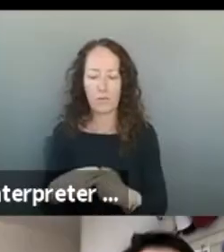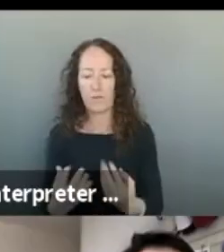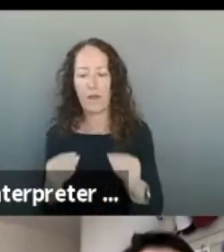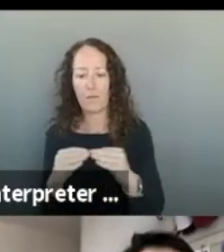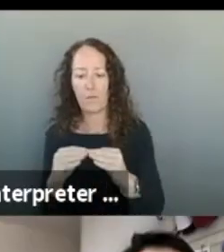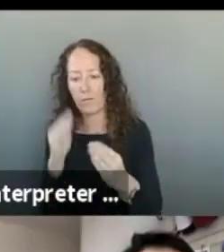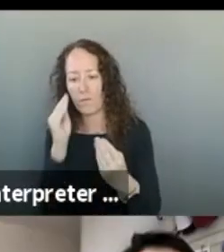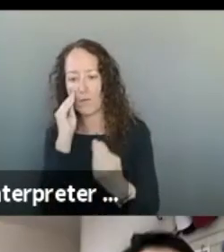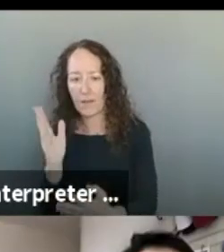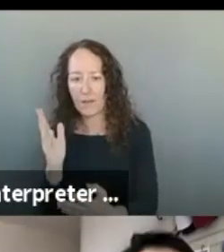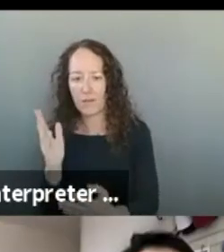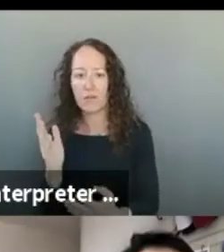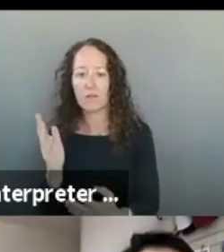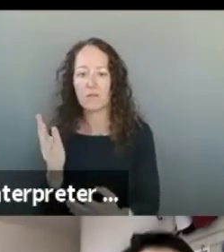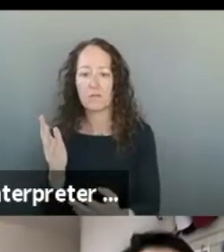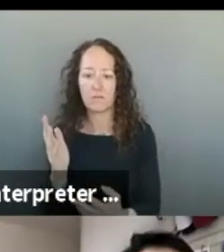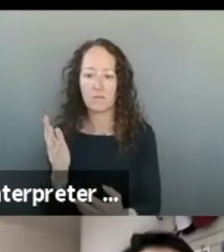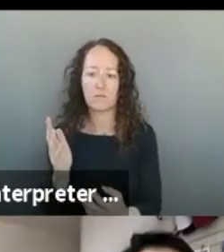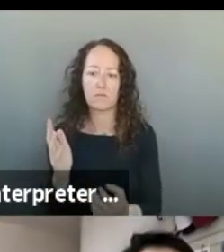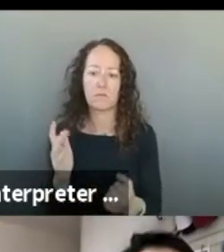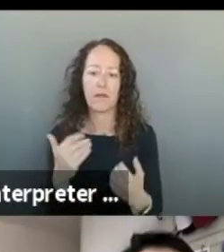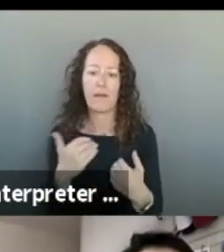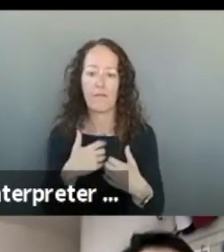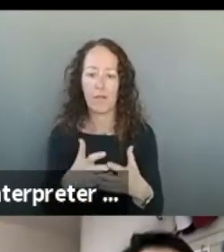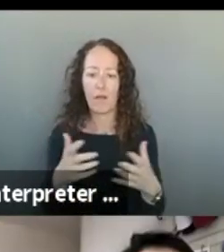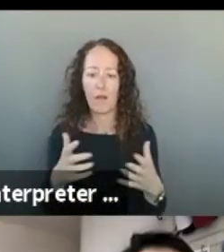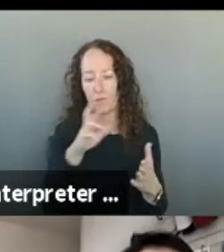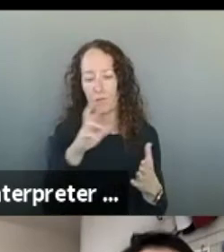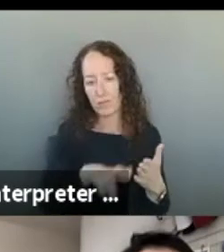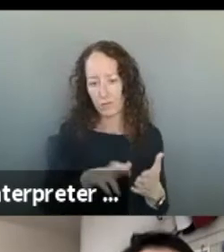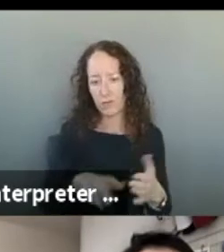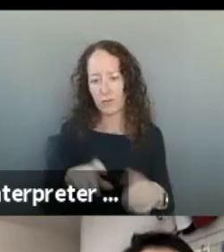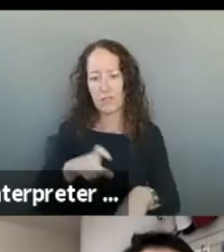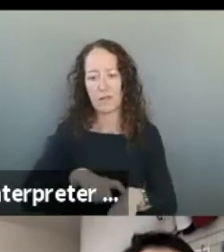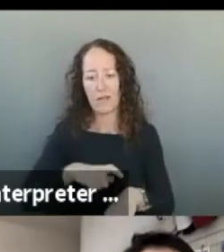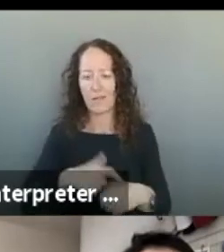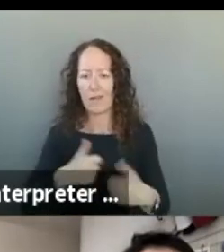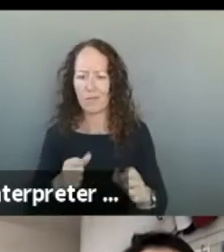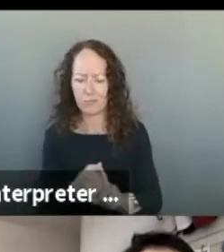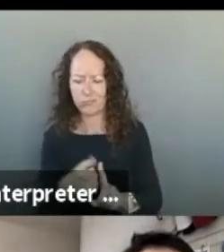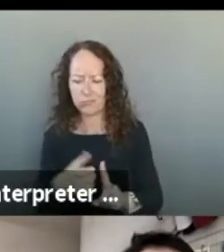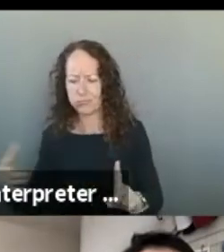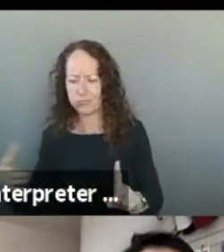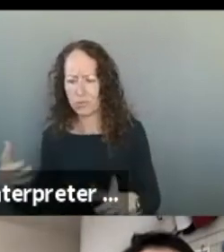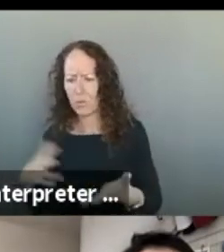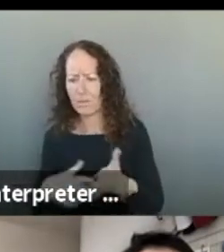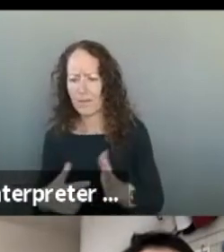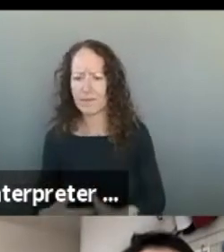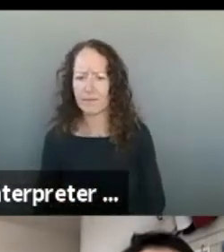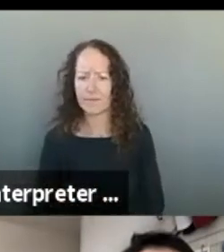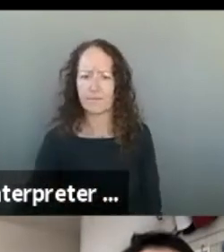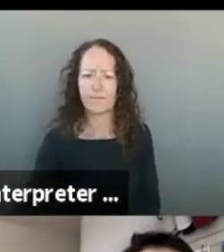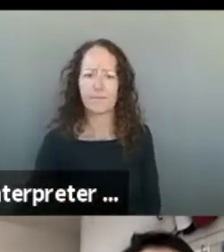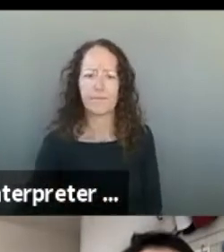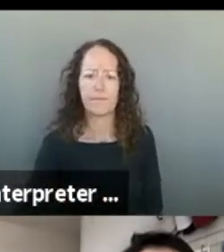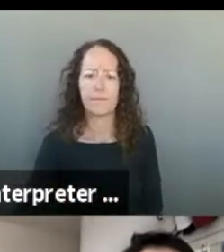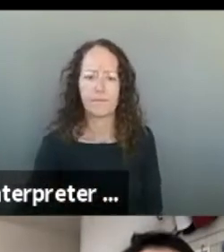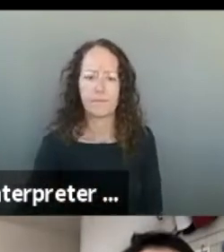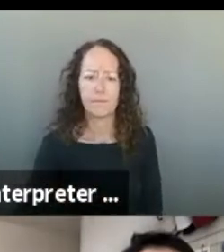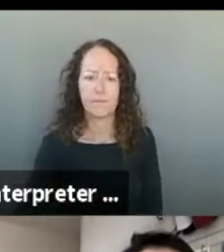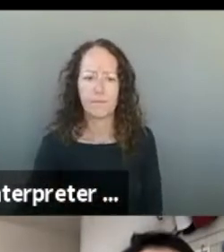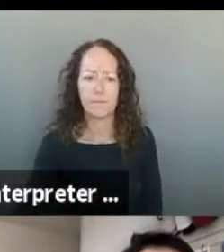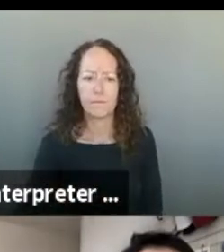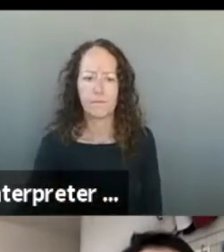with a lot of, you know, research and time. So I'm just really trying to unpack that. Thank you. Yeah, I don't know when it was created. It's a